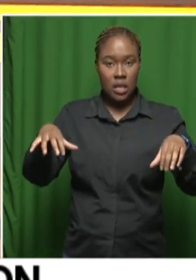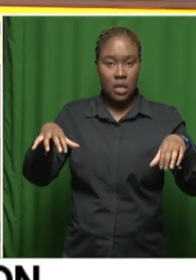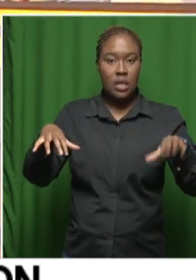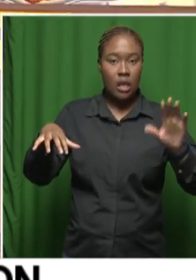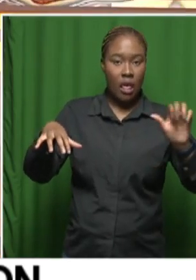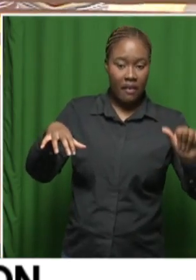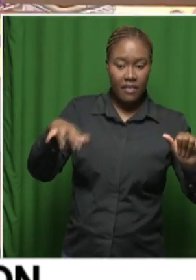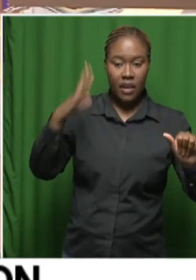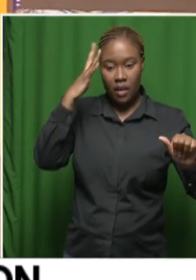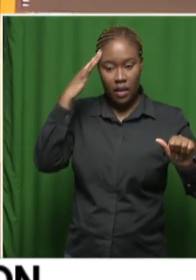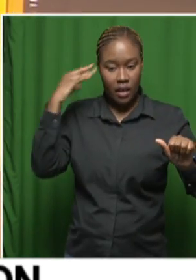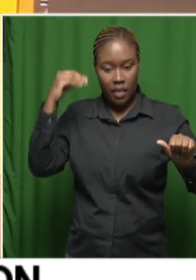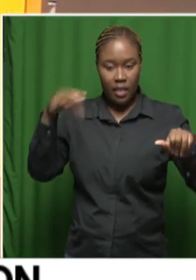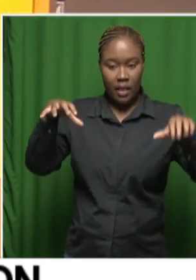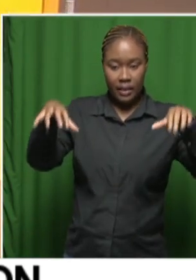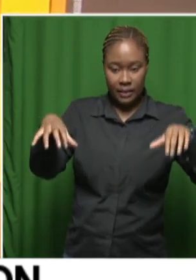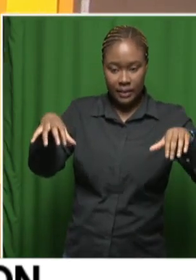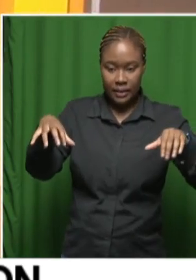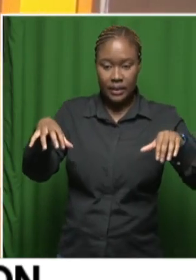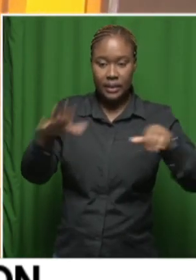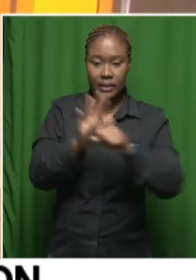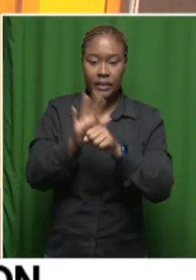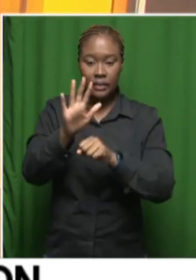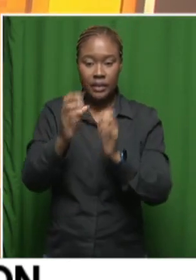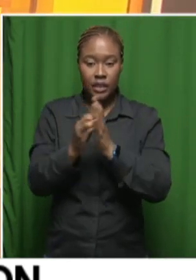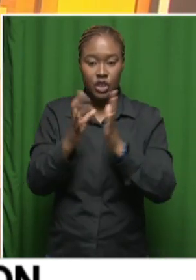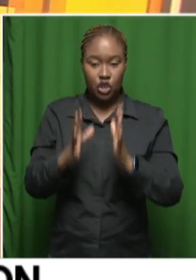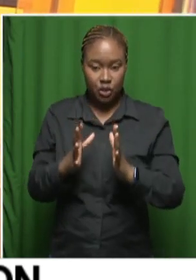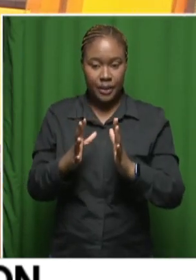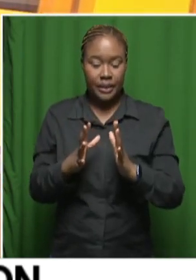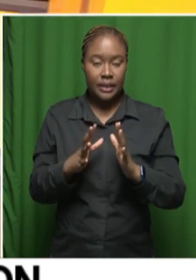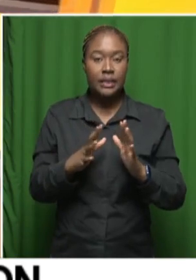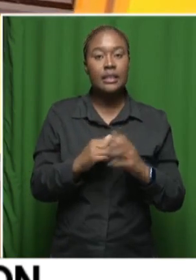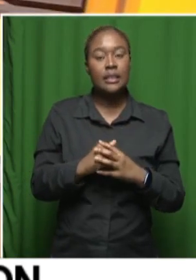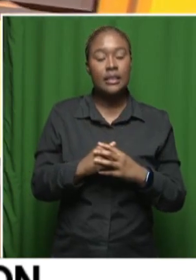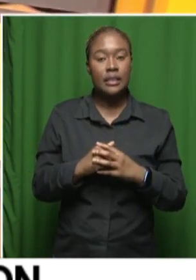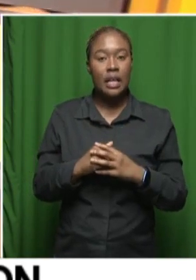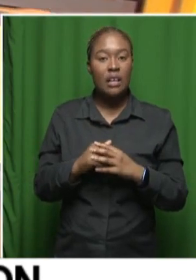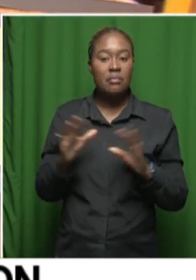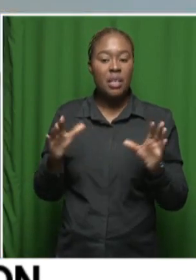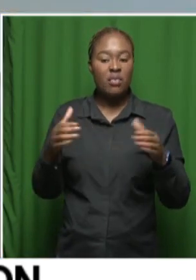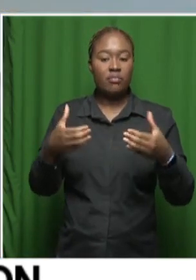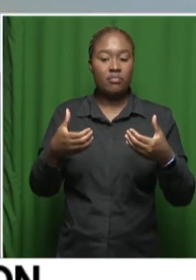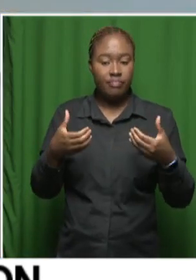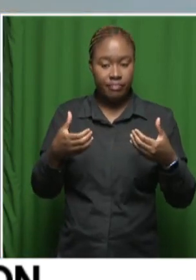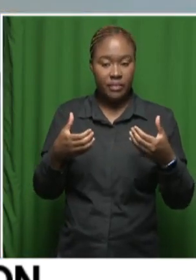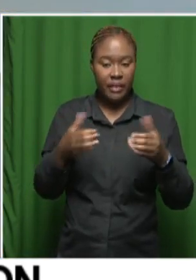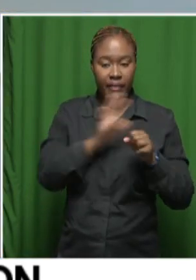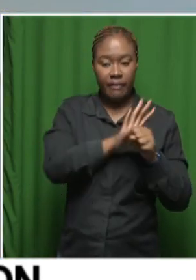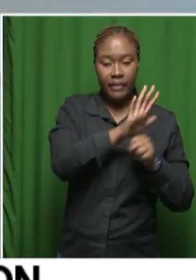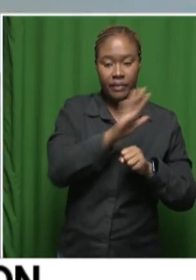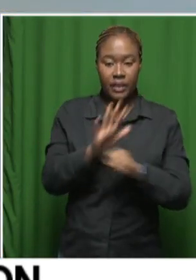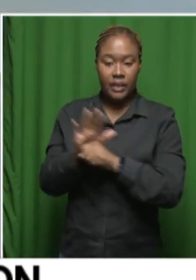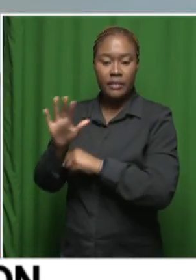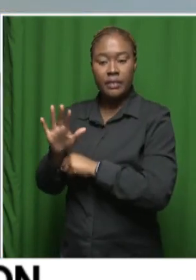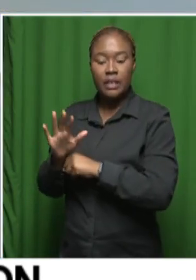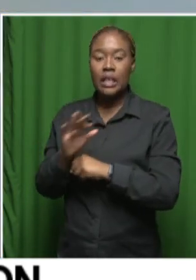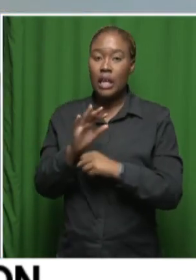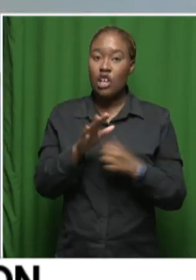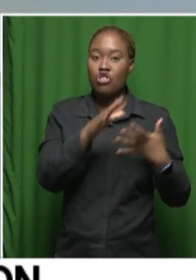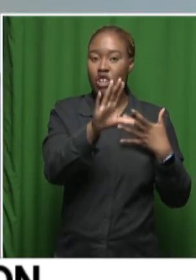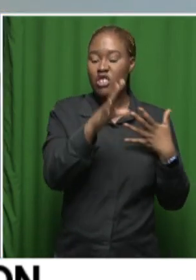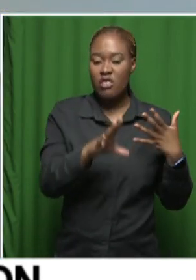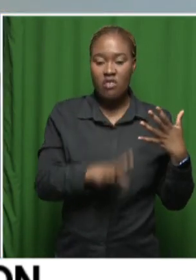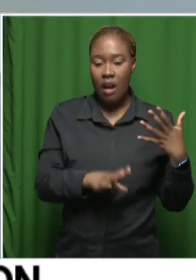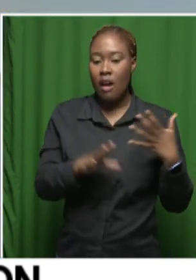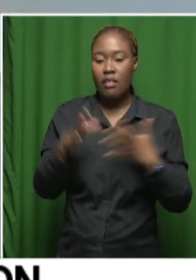up of 30 participants, 15 Dutch students, and then 15 South African students. So the criteria is the same for all